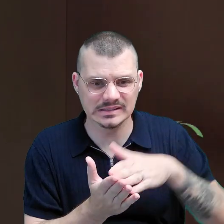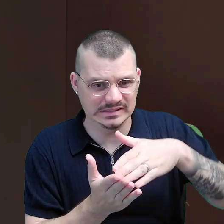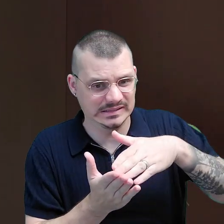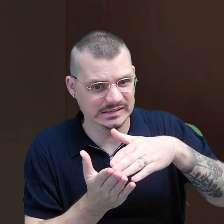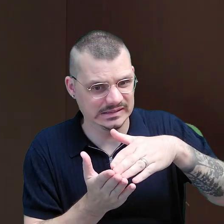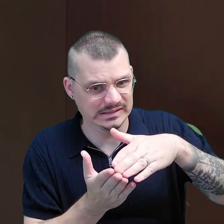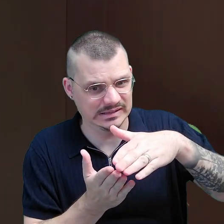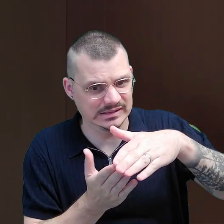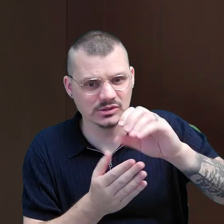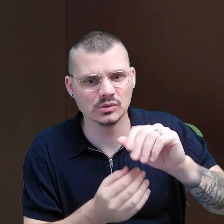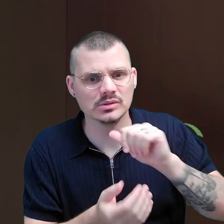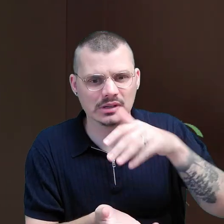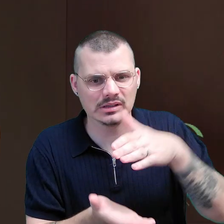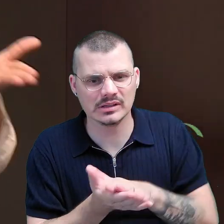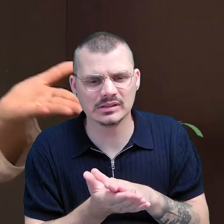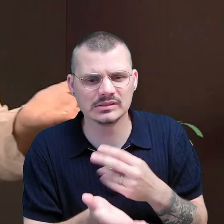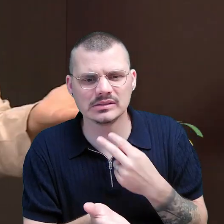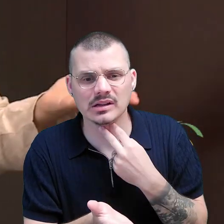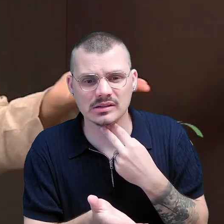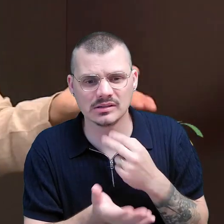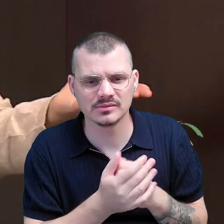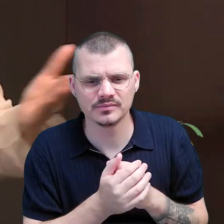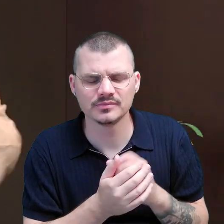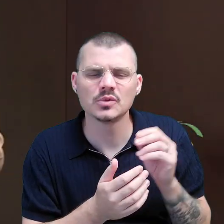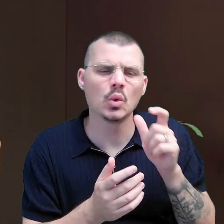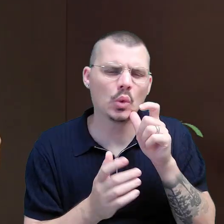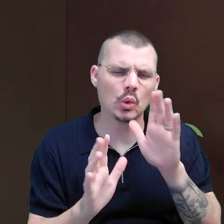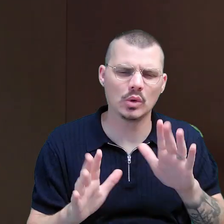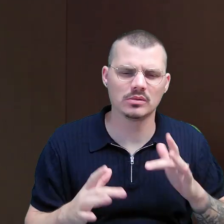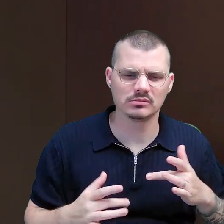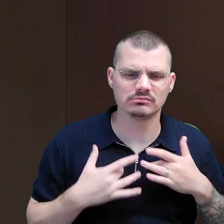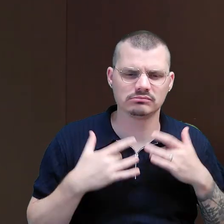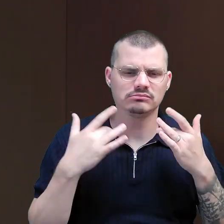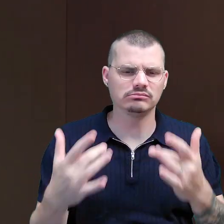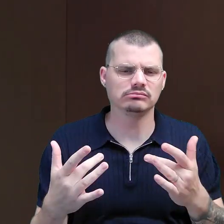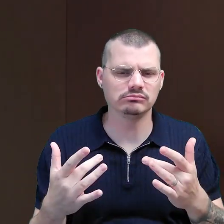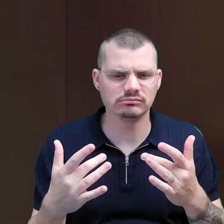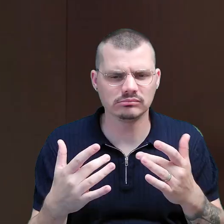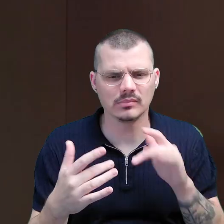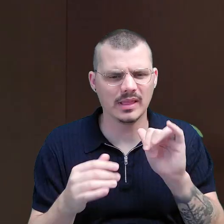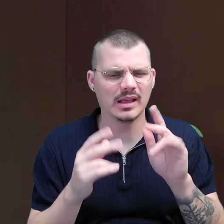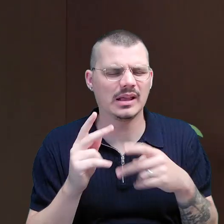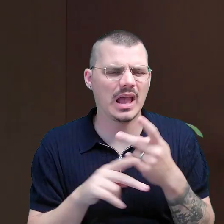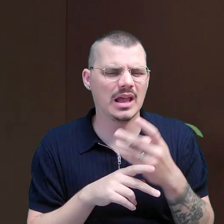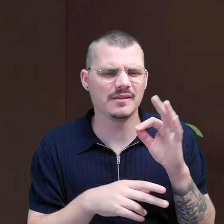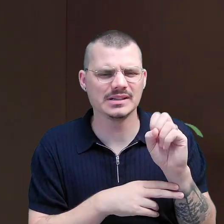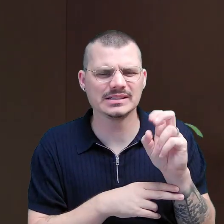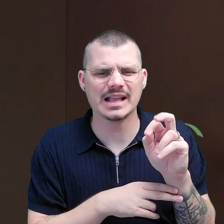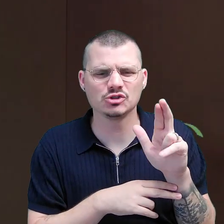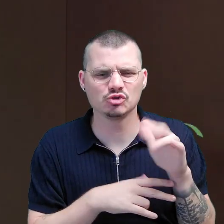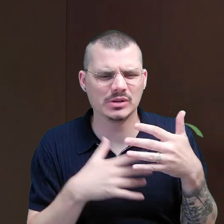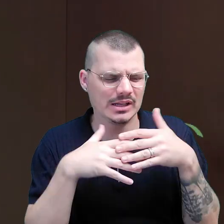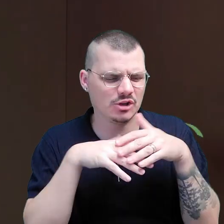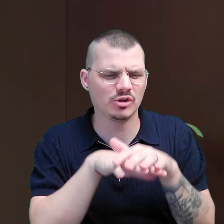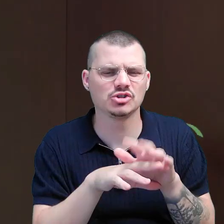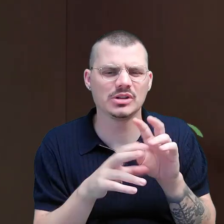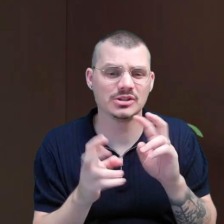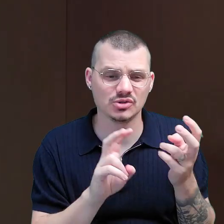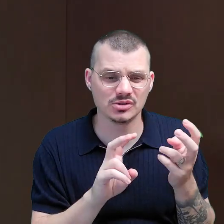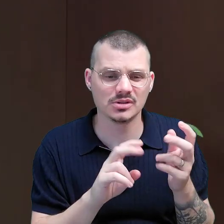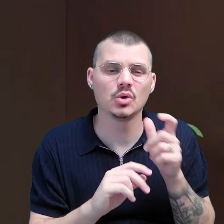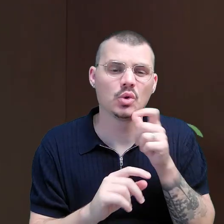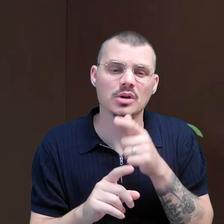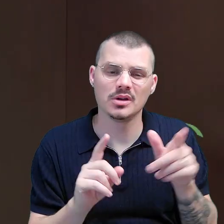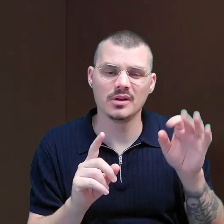on your toes. Well, who is vulnerable to having those kinds of sensory integration issues? People